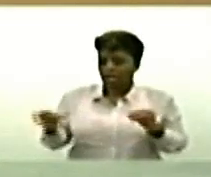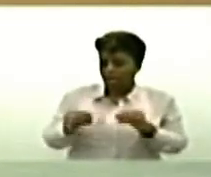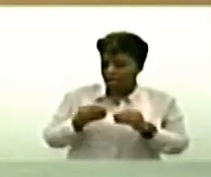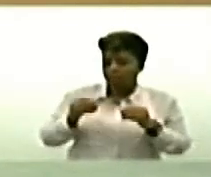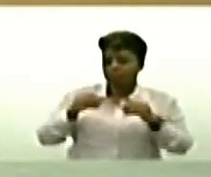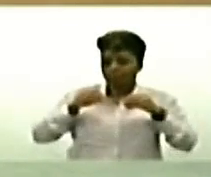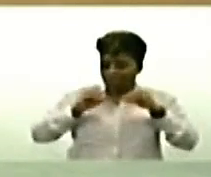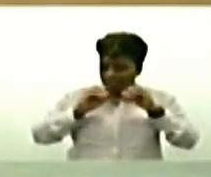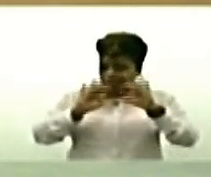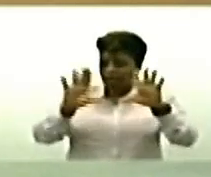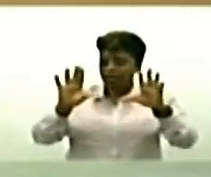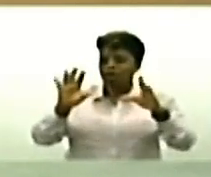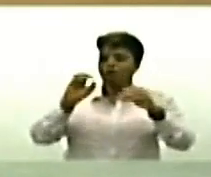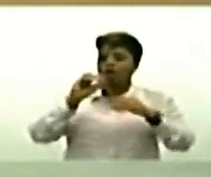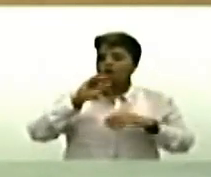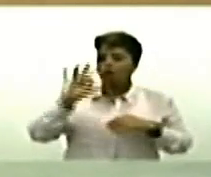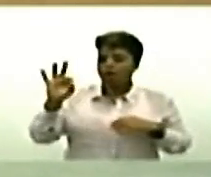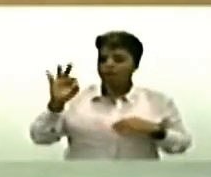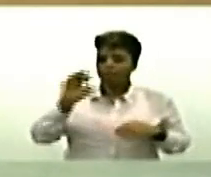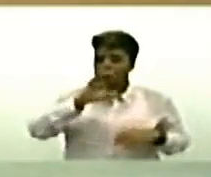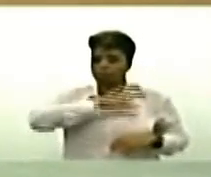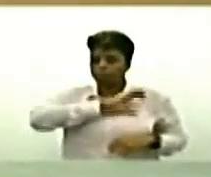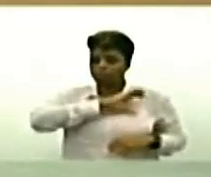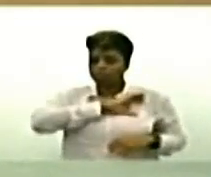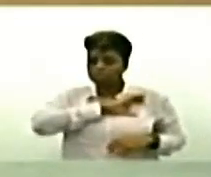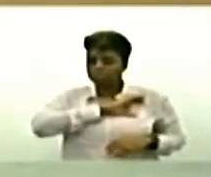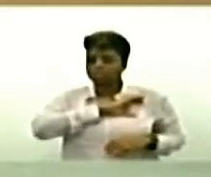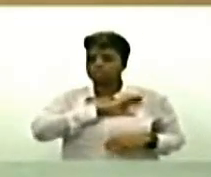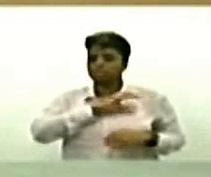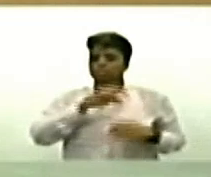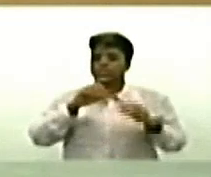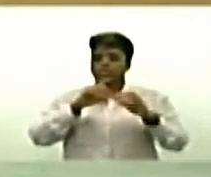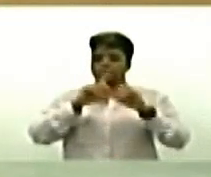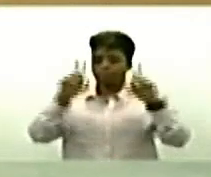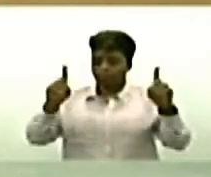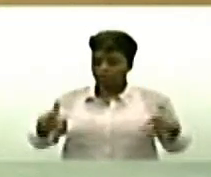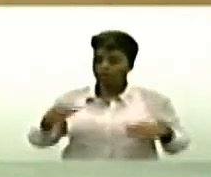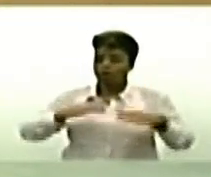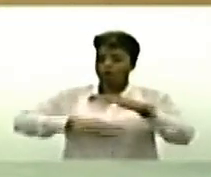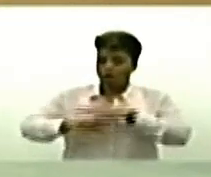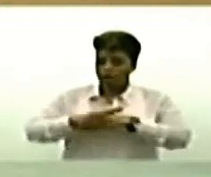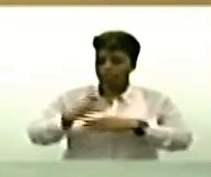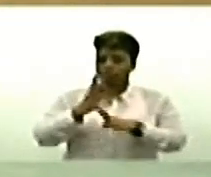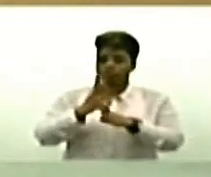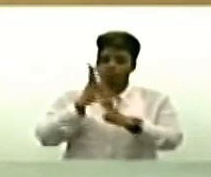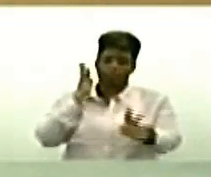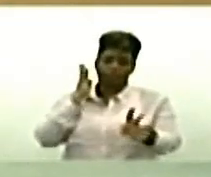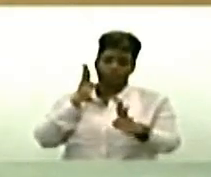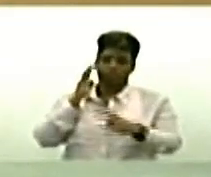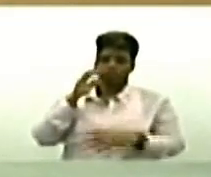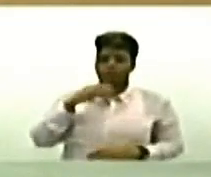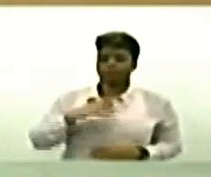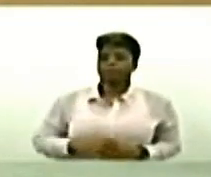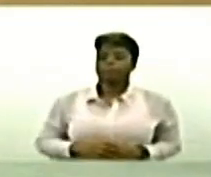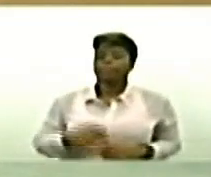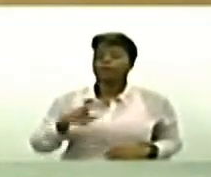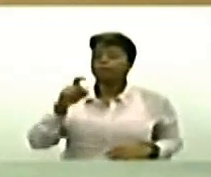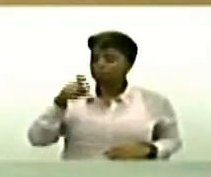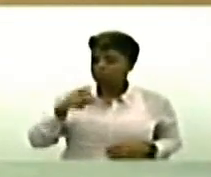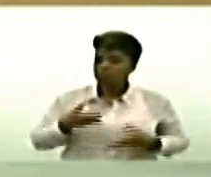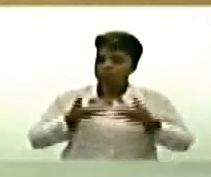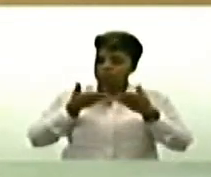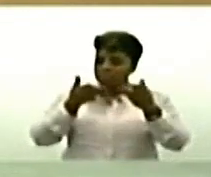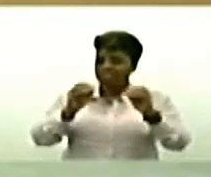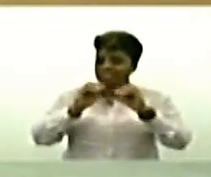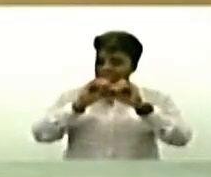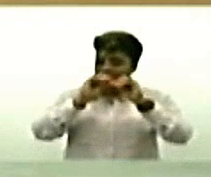police force under the traffic department or something like that. That's just my view of it, so as to really provide that clear